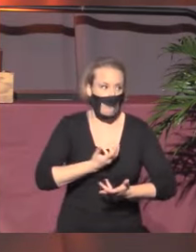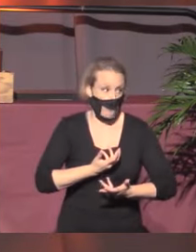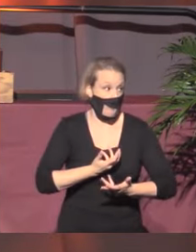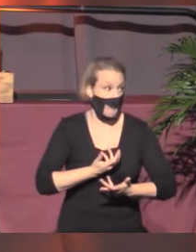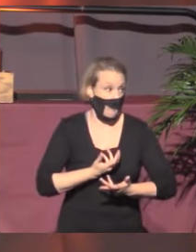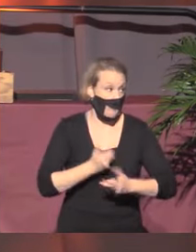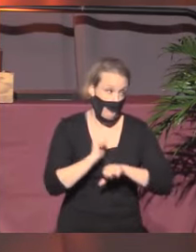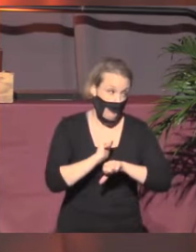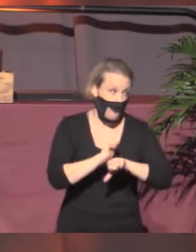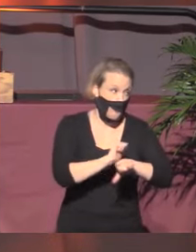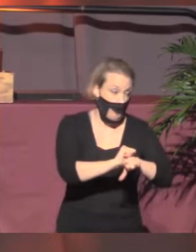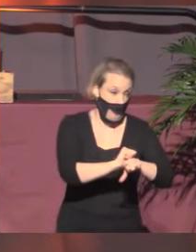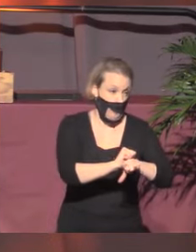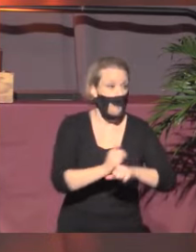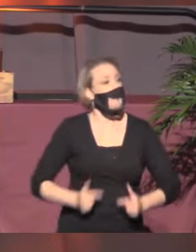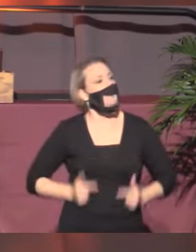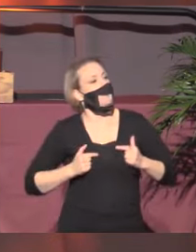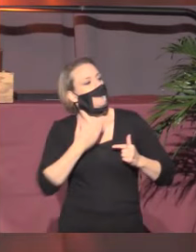better because of it.